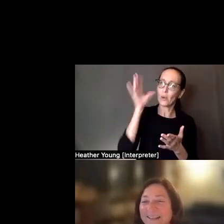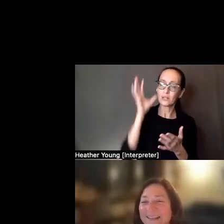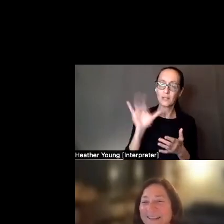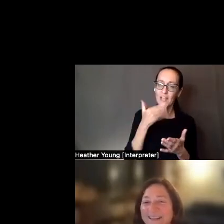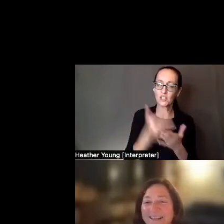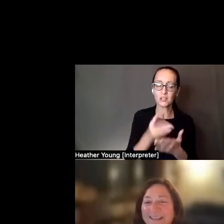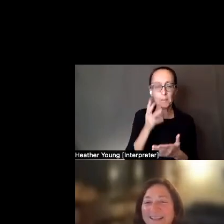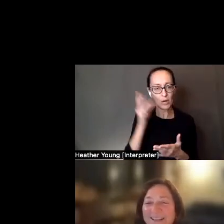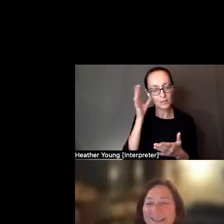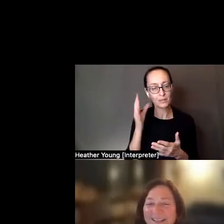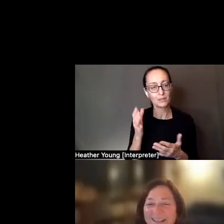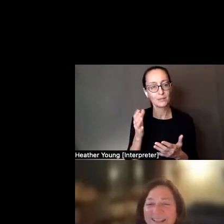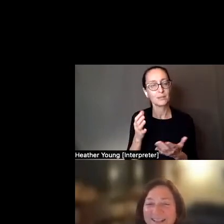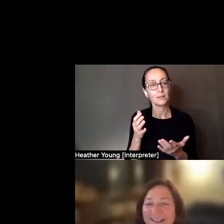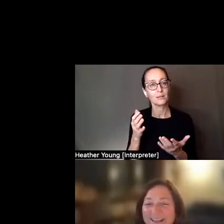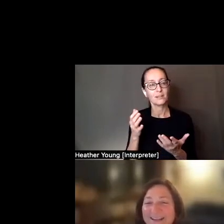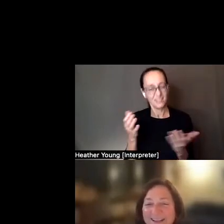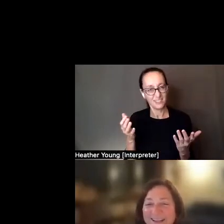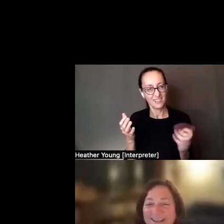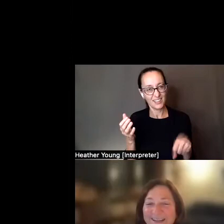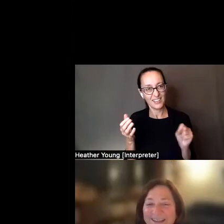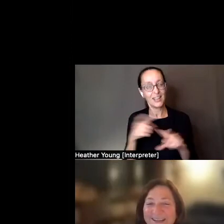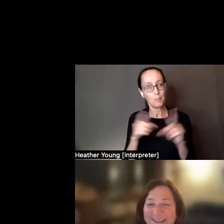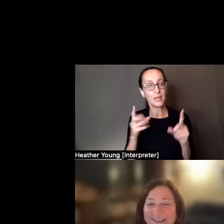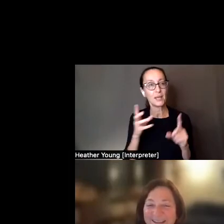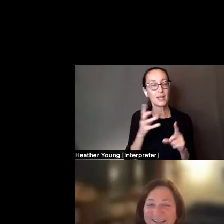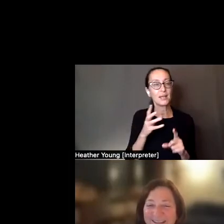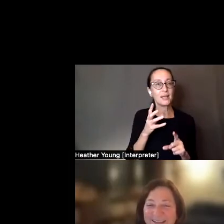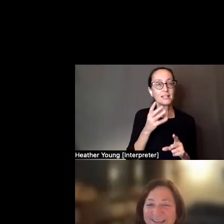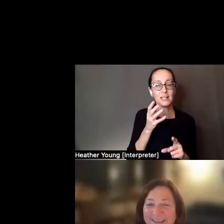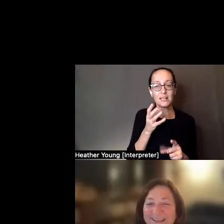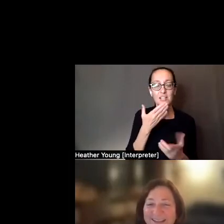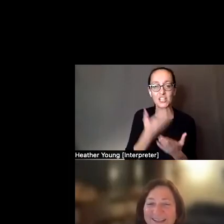said, well, it might be good parenting, but I feel like it's good parenting cubed.